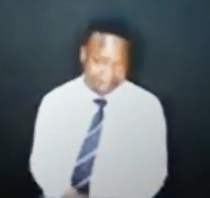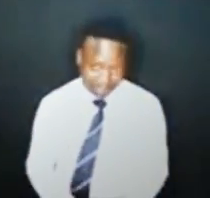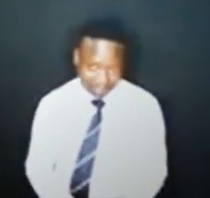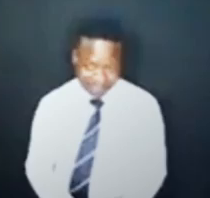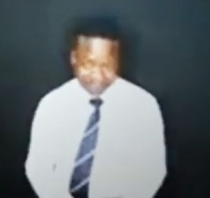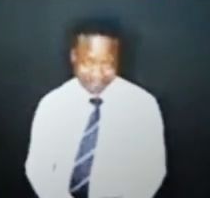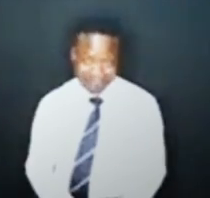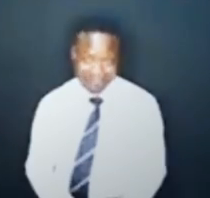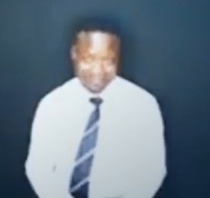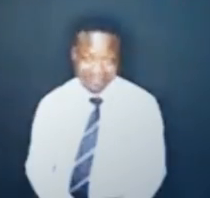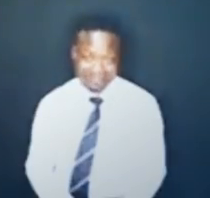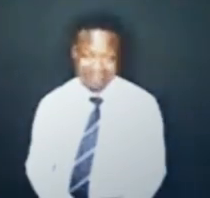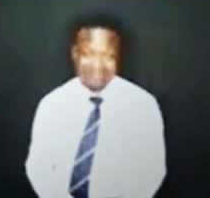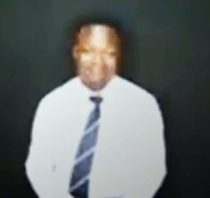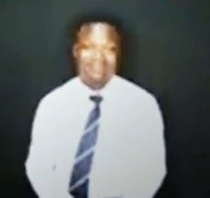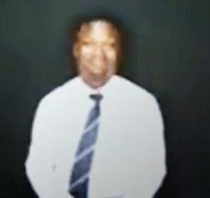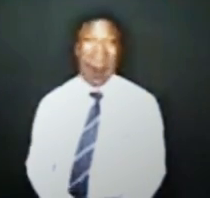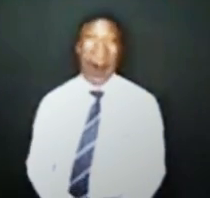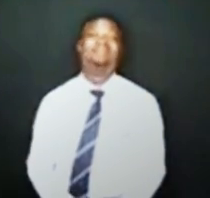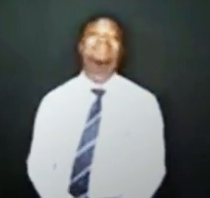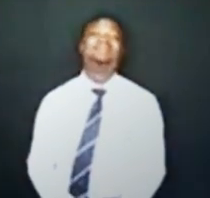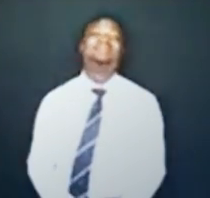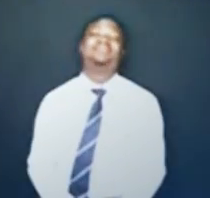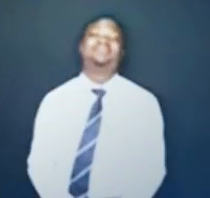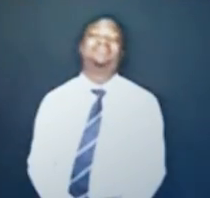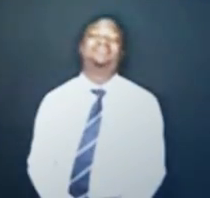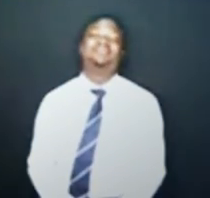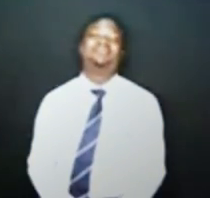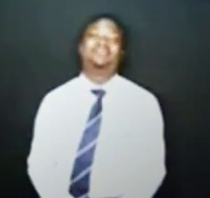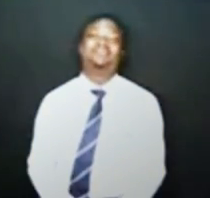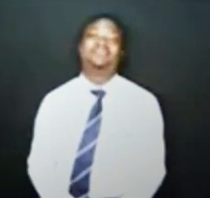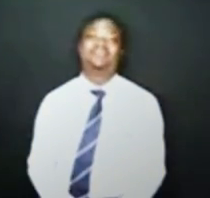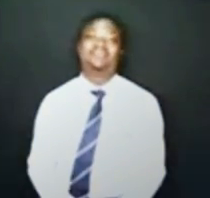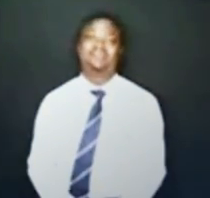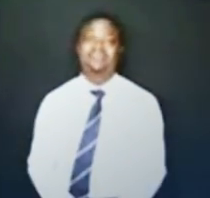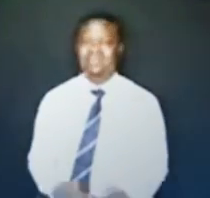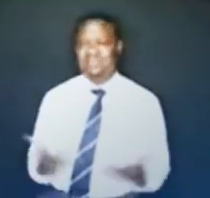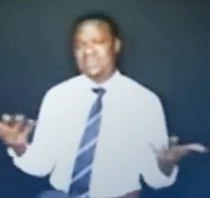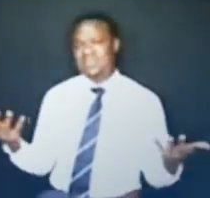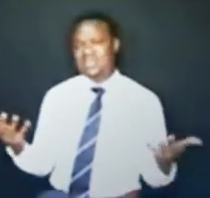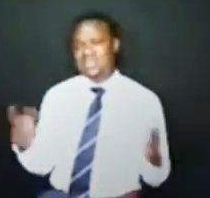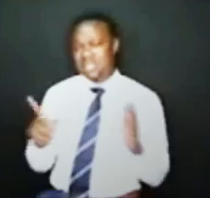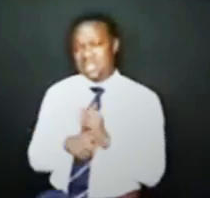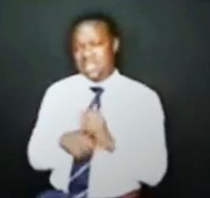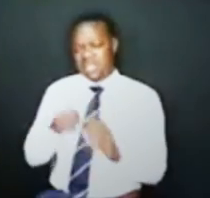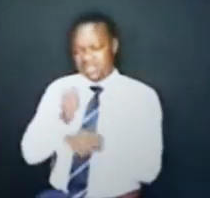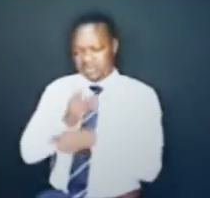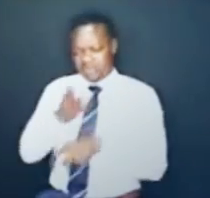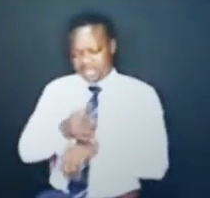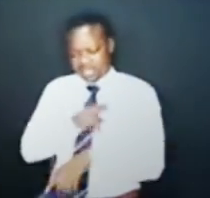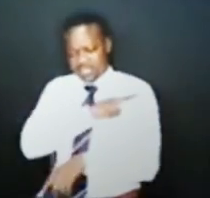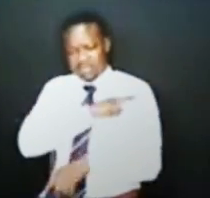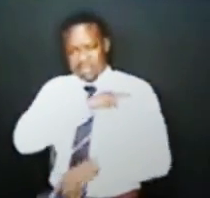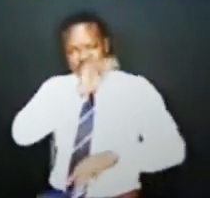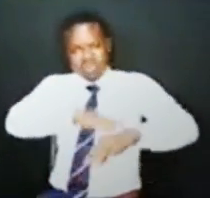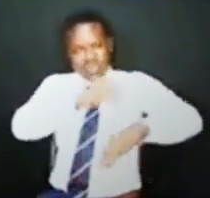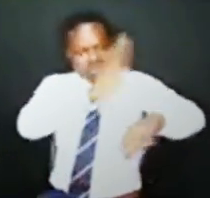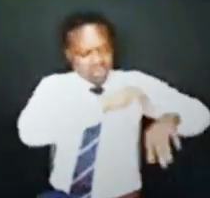se weja adi ne mu ne mum odi ehinta ne mu a opebri bi aye. Calling together his friends